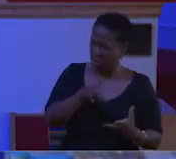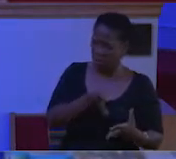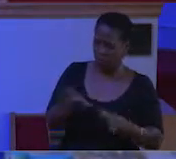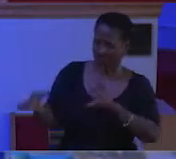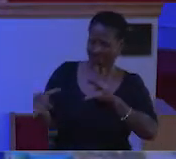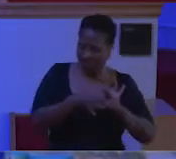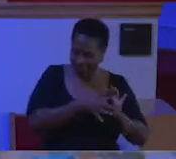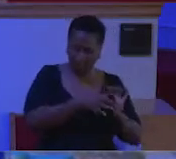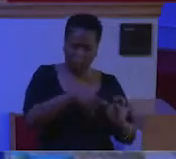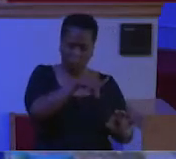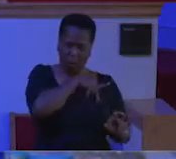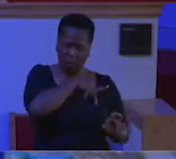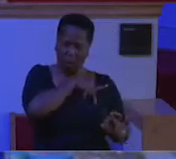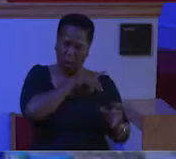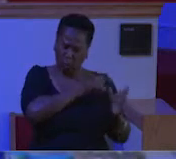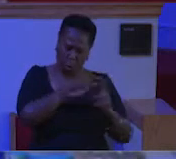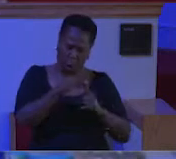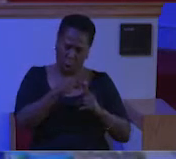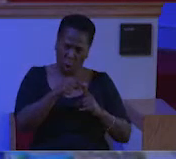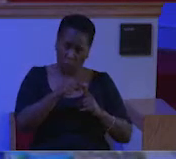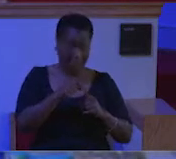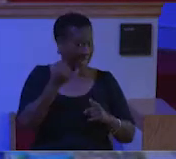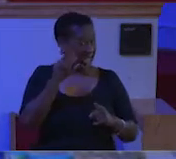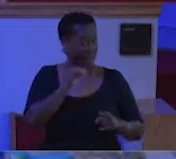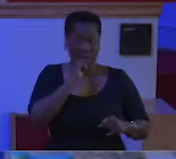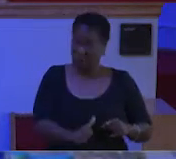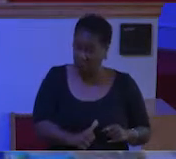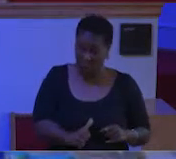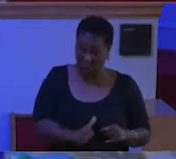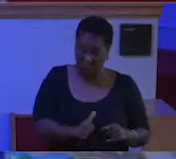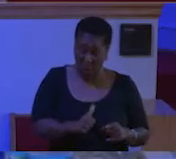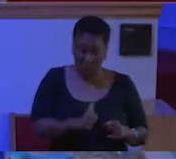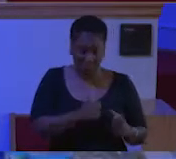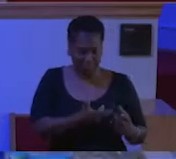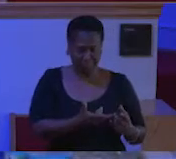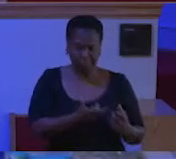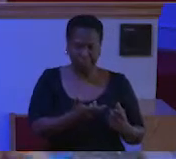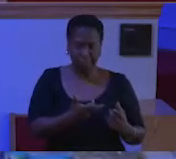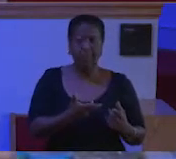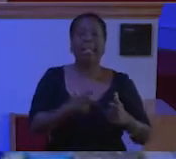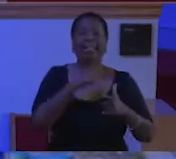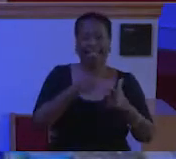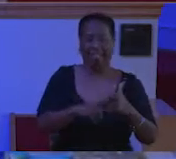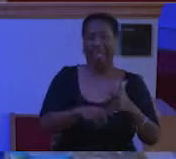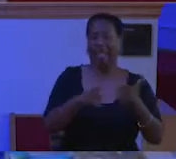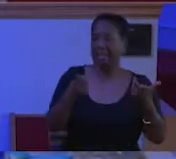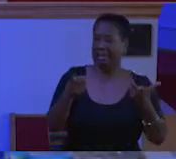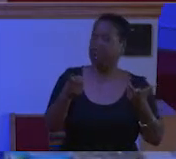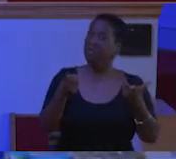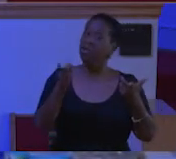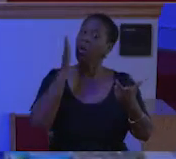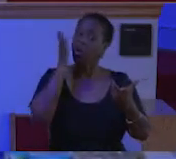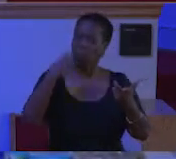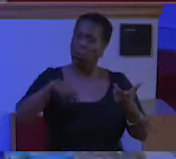words, then I'm afraid we're going to find ourselves in a situation of social collapse.